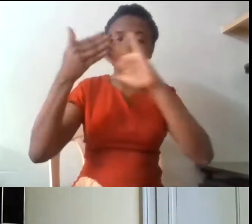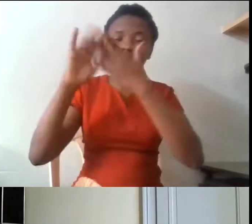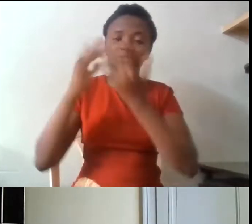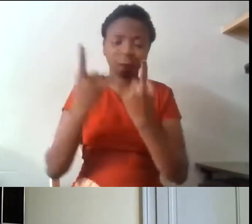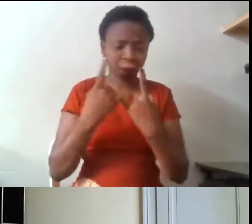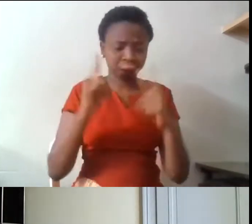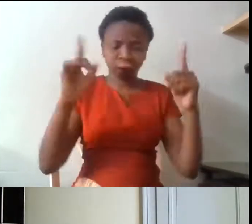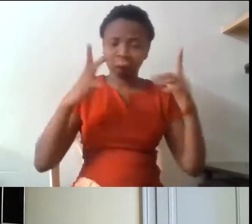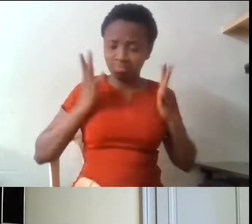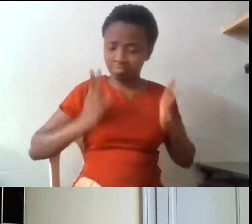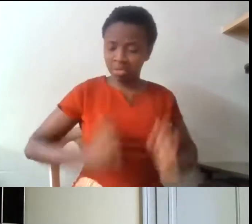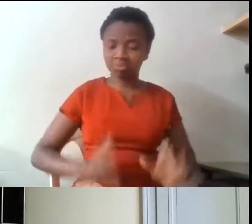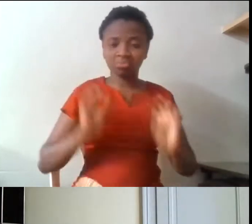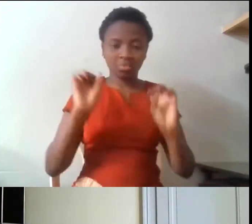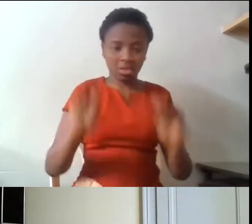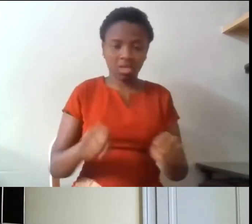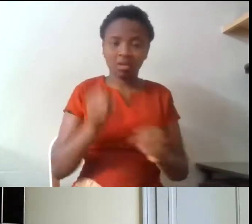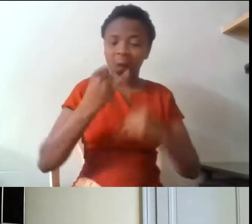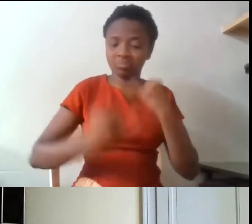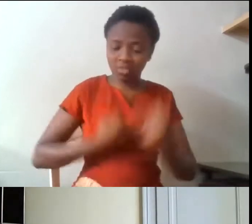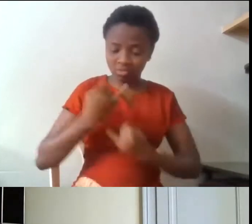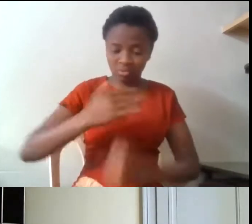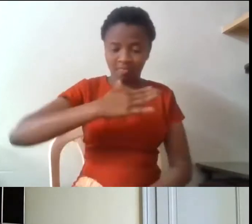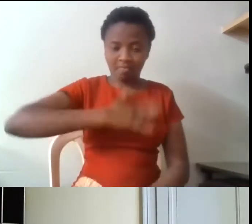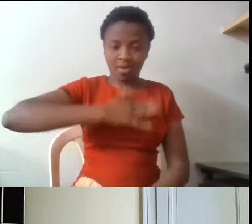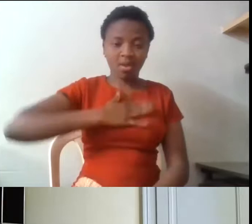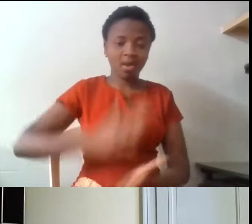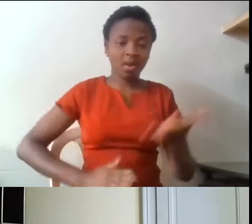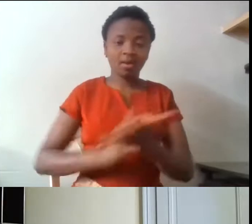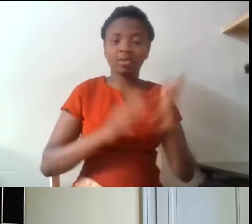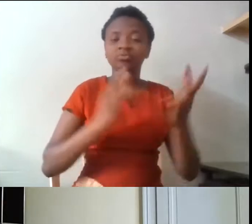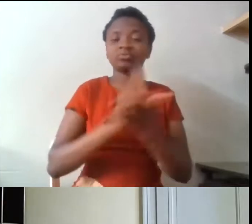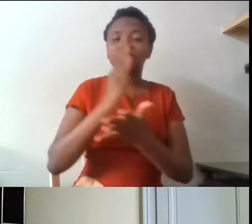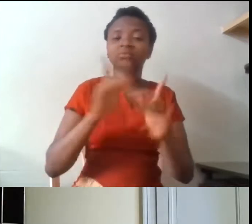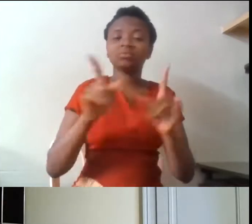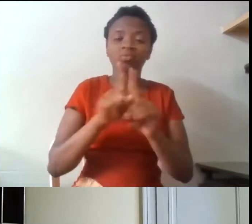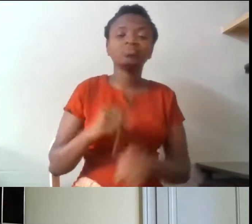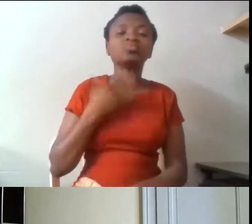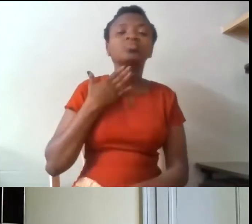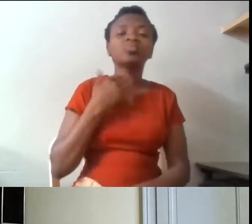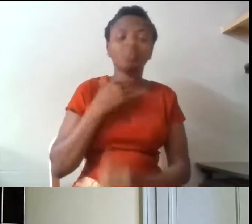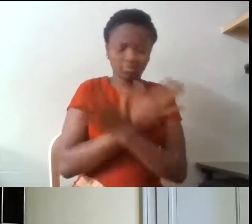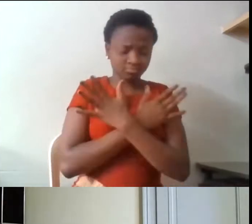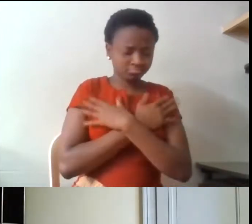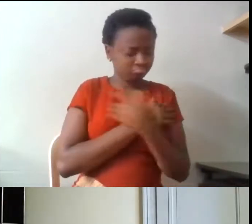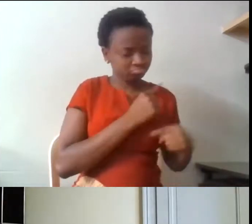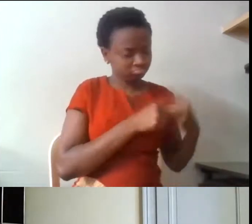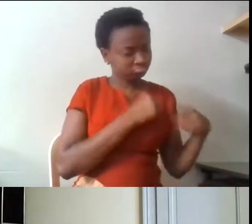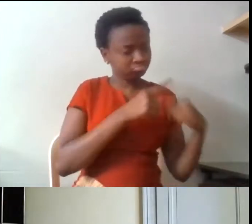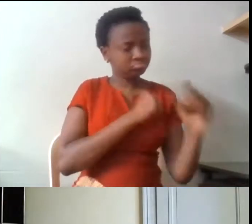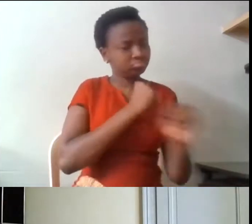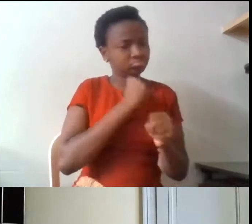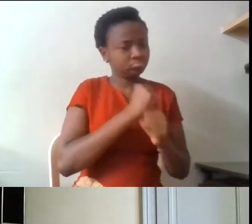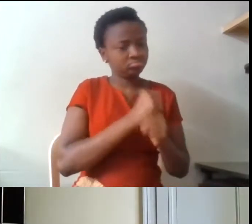their full potential. And we invest in long-term partnership with the disability movement, and we seek to multiply our impact